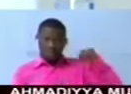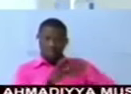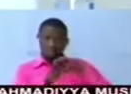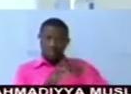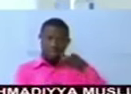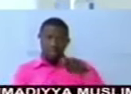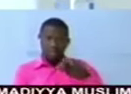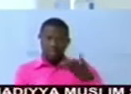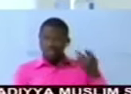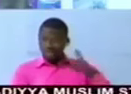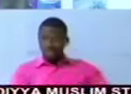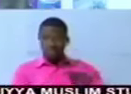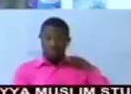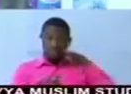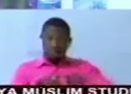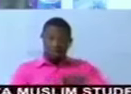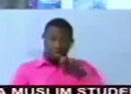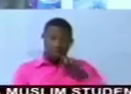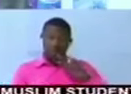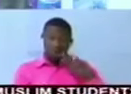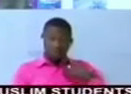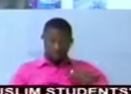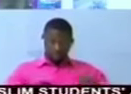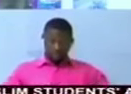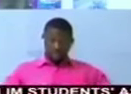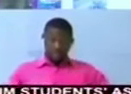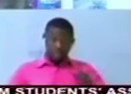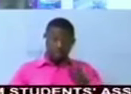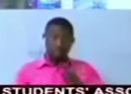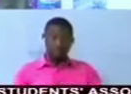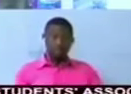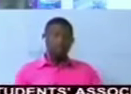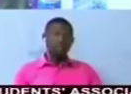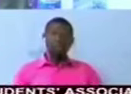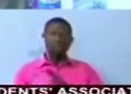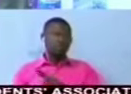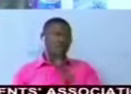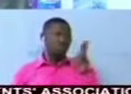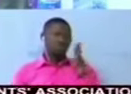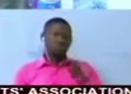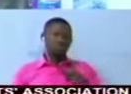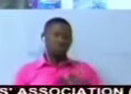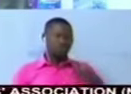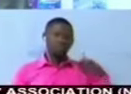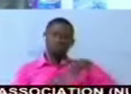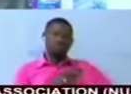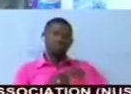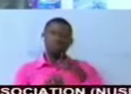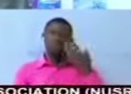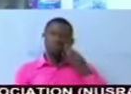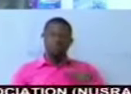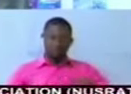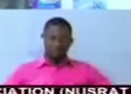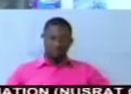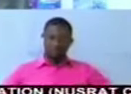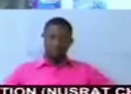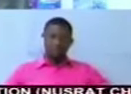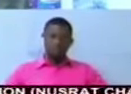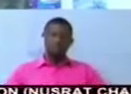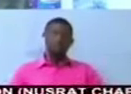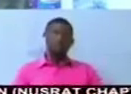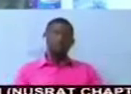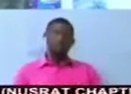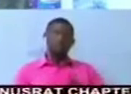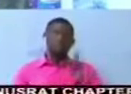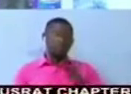summi. Dedet ñom téewon ci summi kay bi. No, they were not present when I was stripped off. Wa ñu ngi ci order lifin office